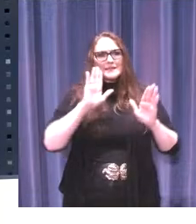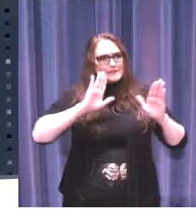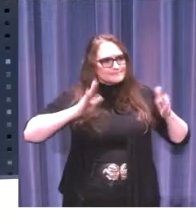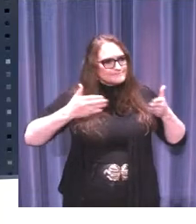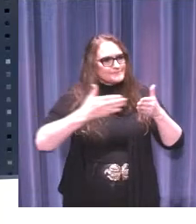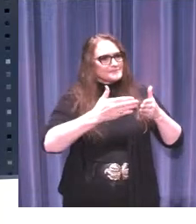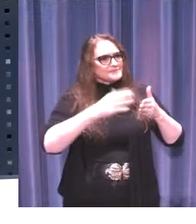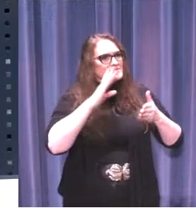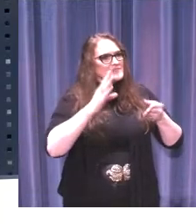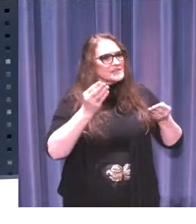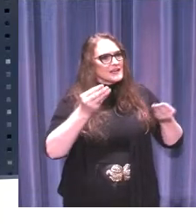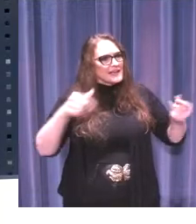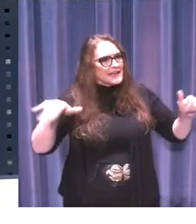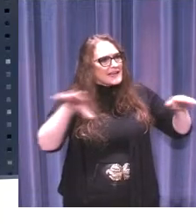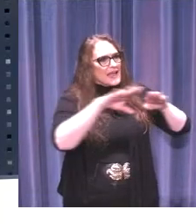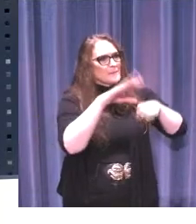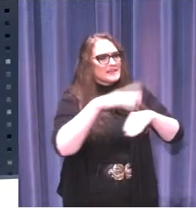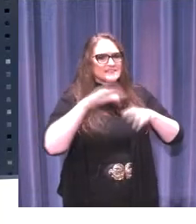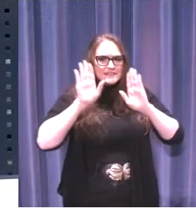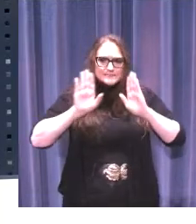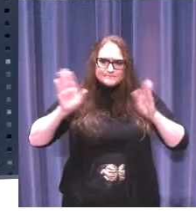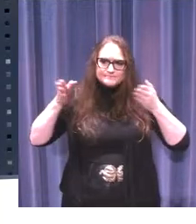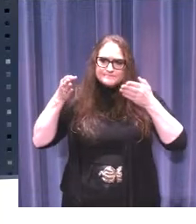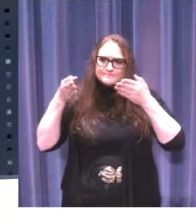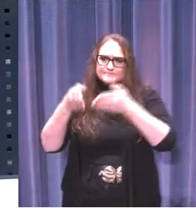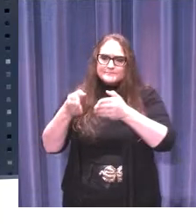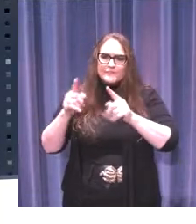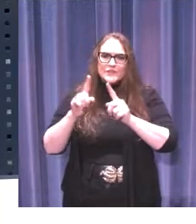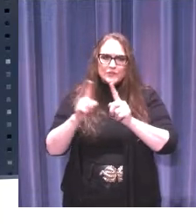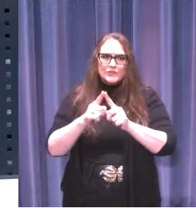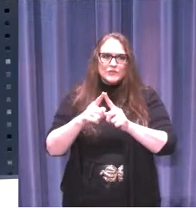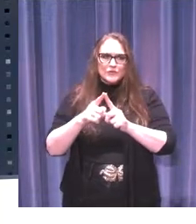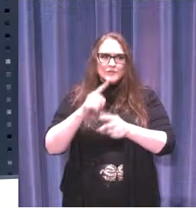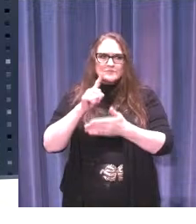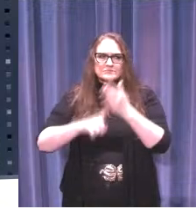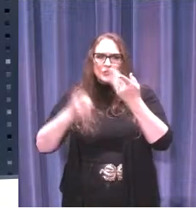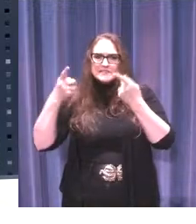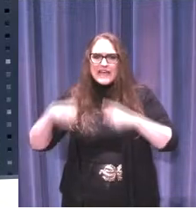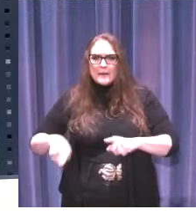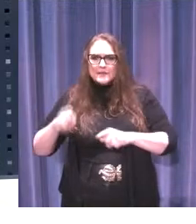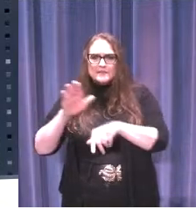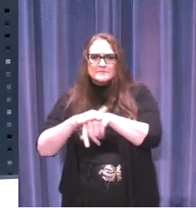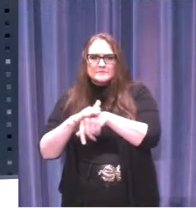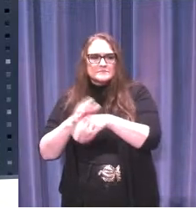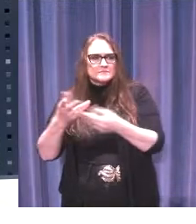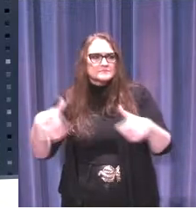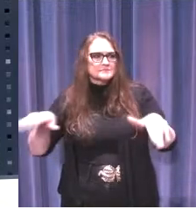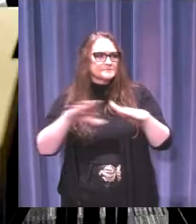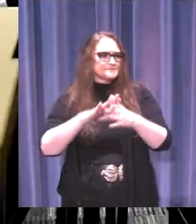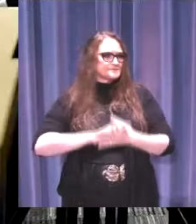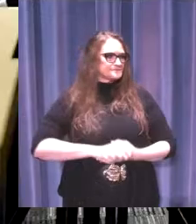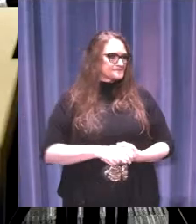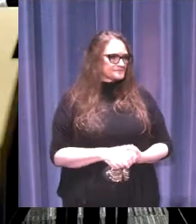your campus and tuned into the heartbeat of what's happening. Okay.